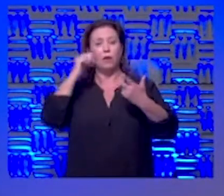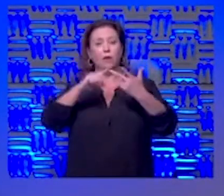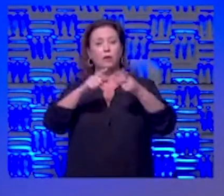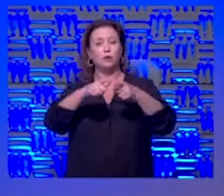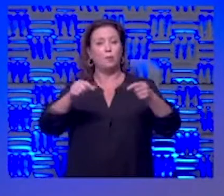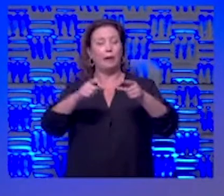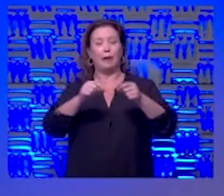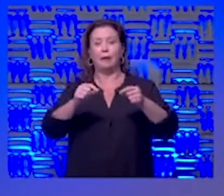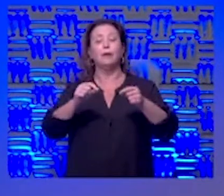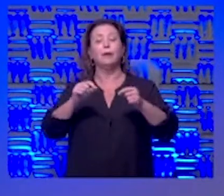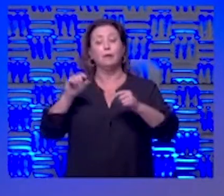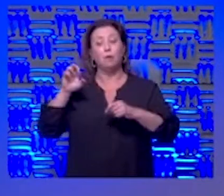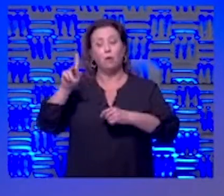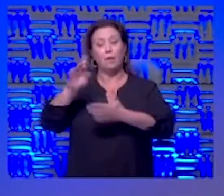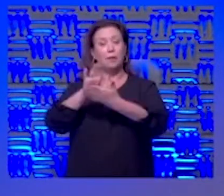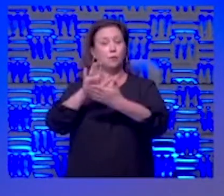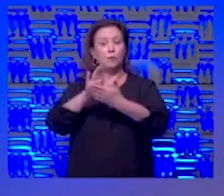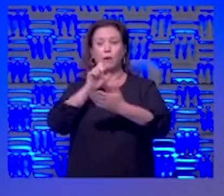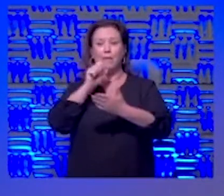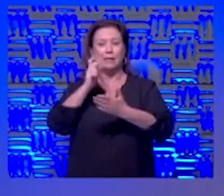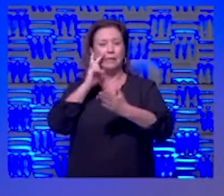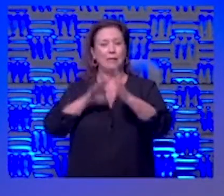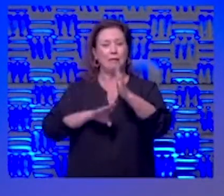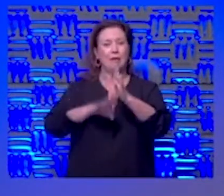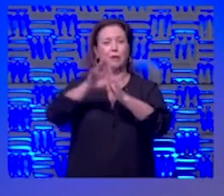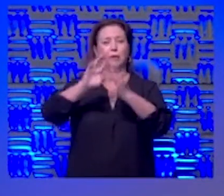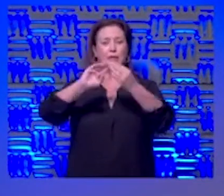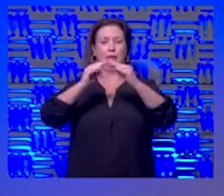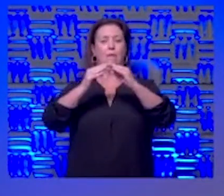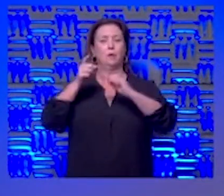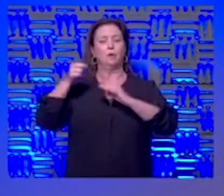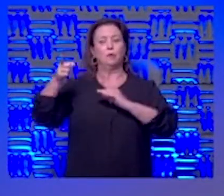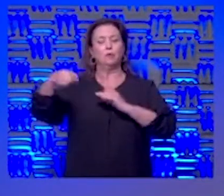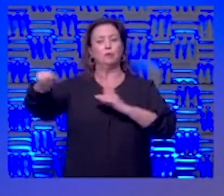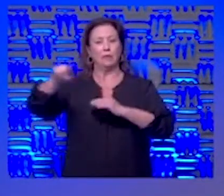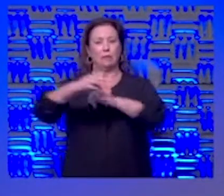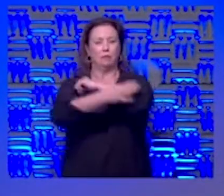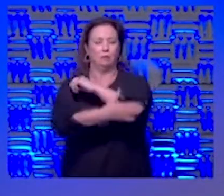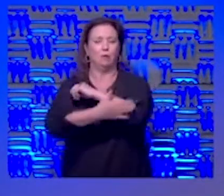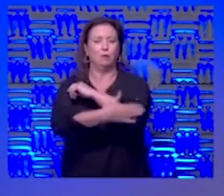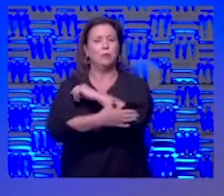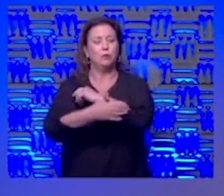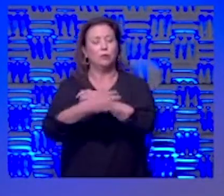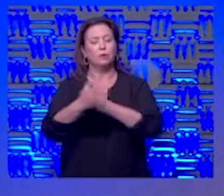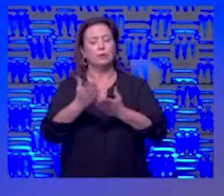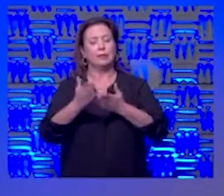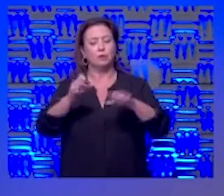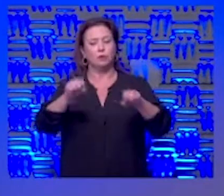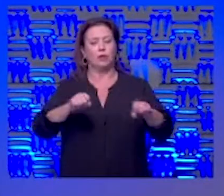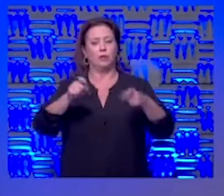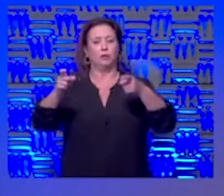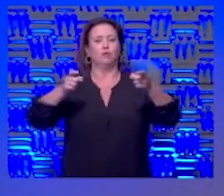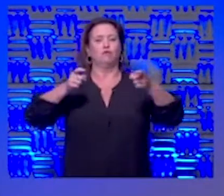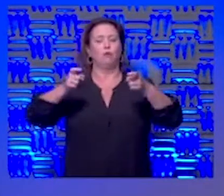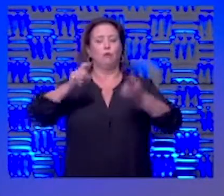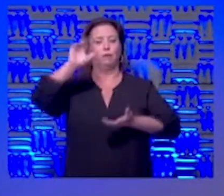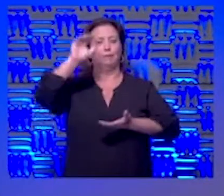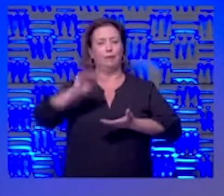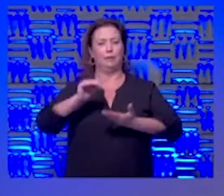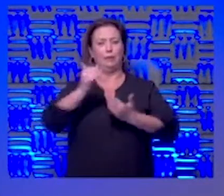think we've seen any rise in cases from those specifically. So there are things you can do to mitigate and reduce the risk as much as